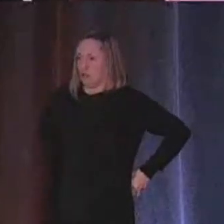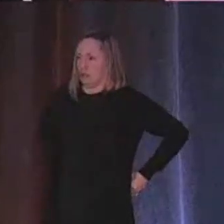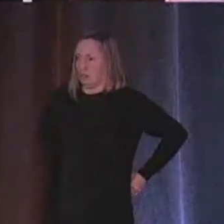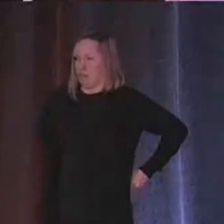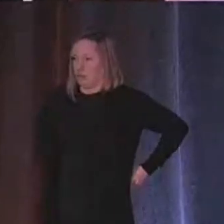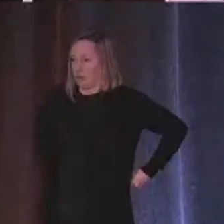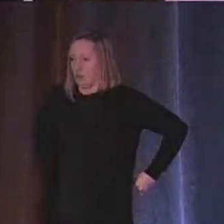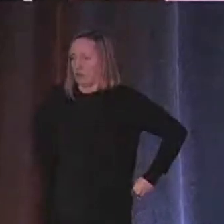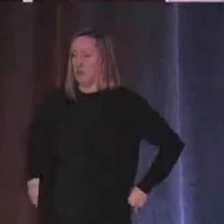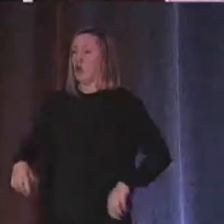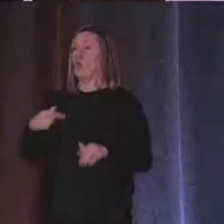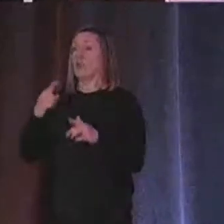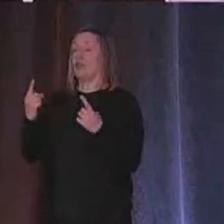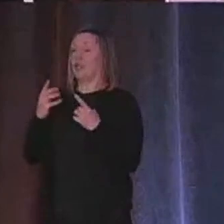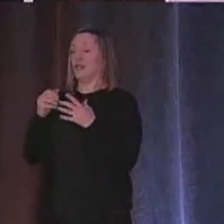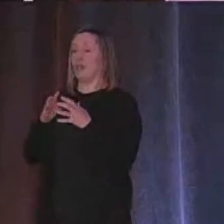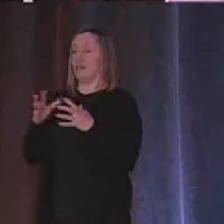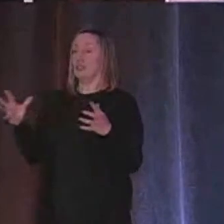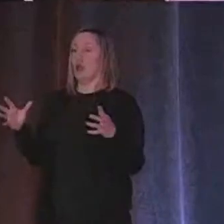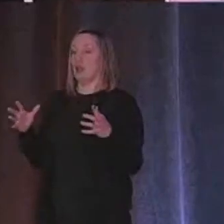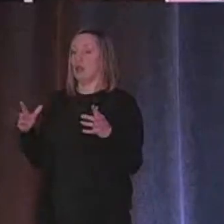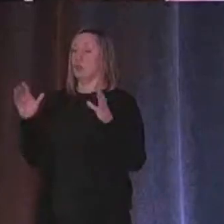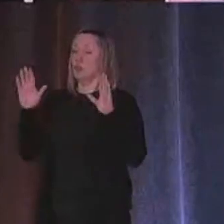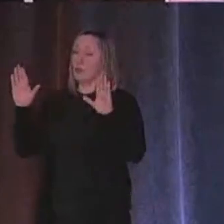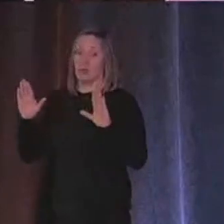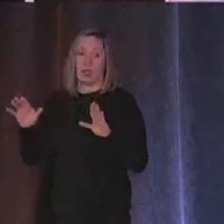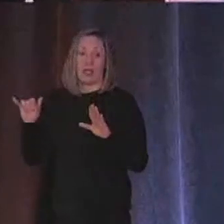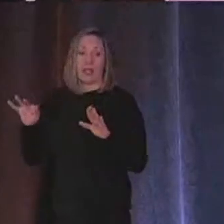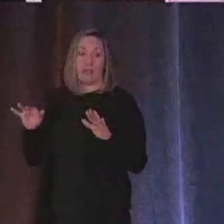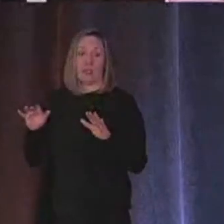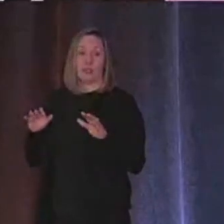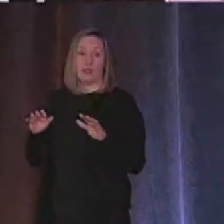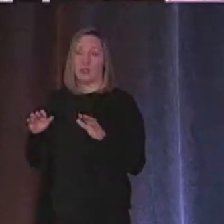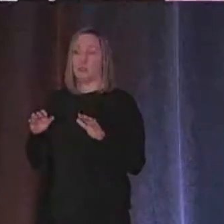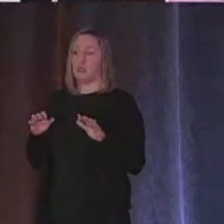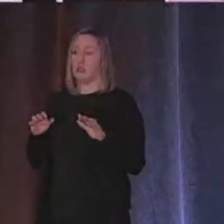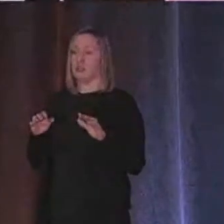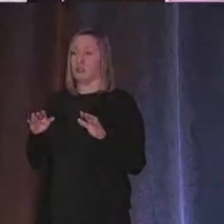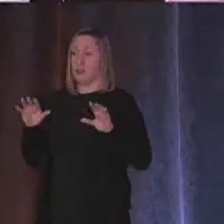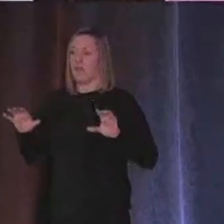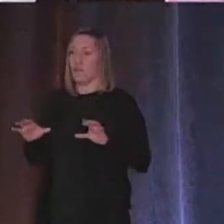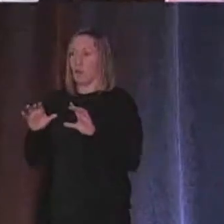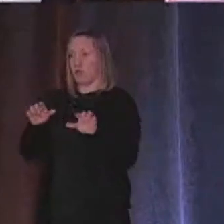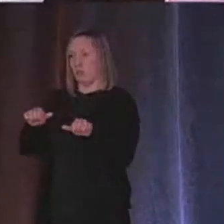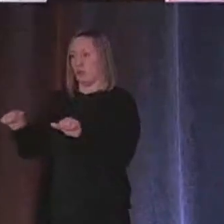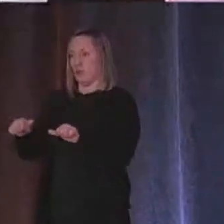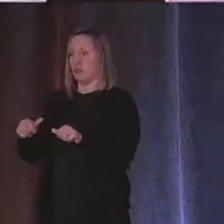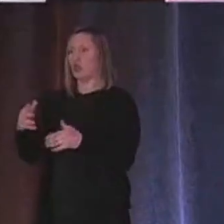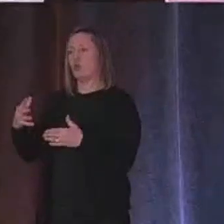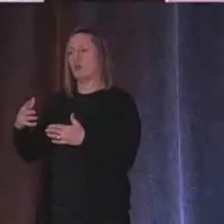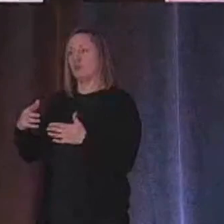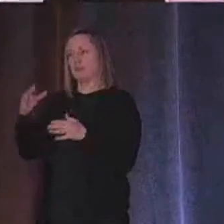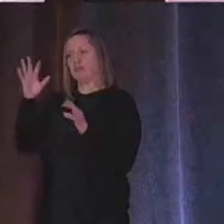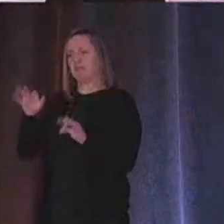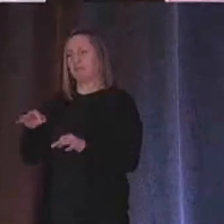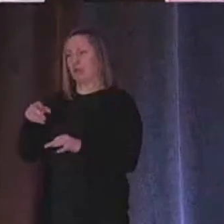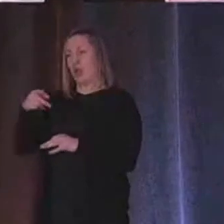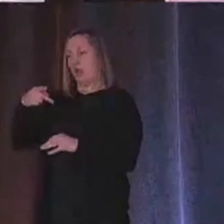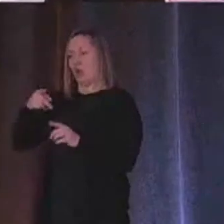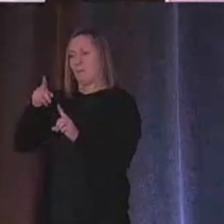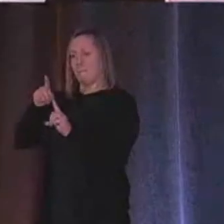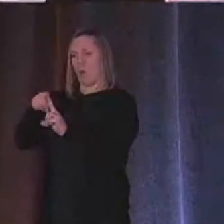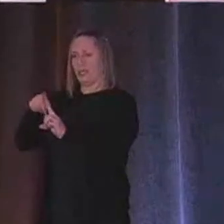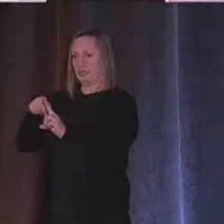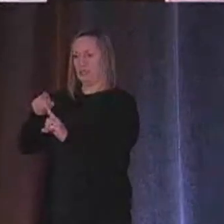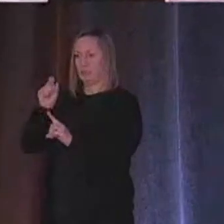have a ton, it's going to be great if we do it as performant as possible. So we went with points. I think Dre has points, but